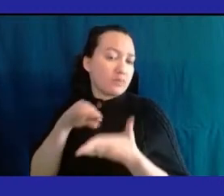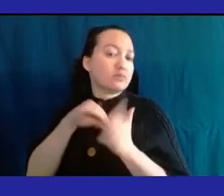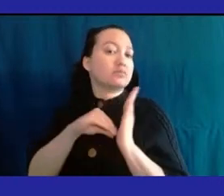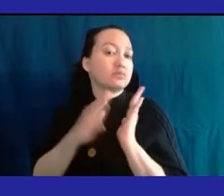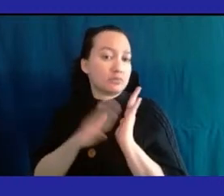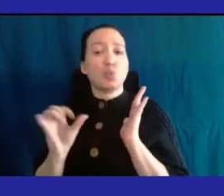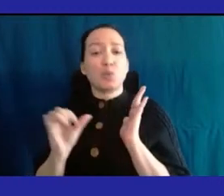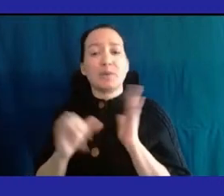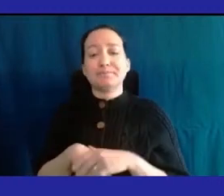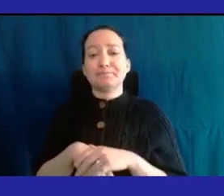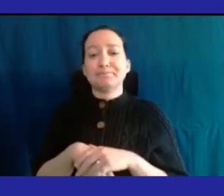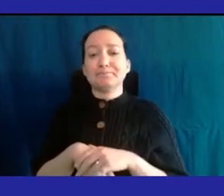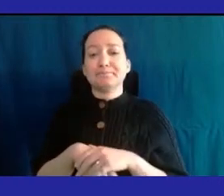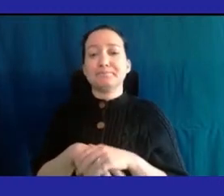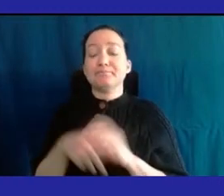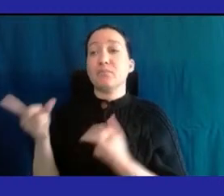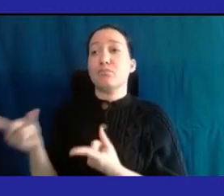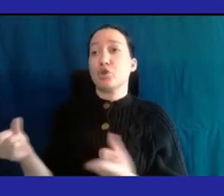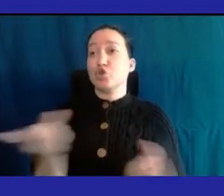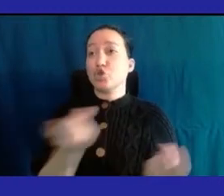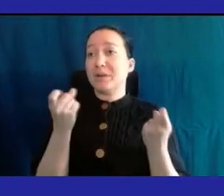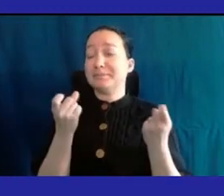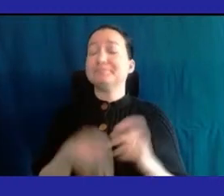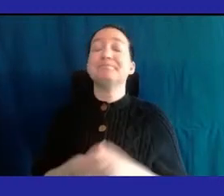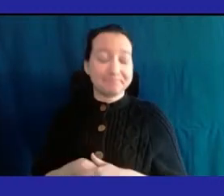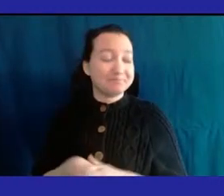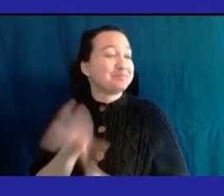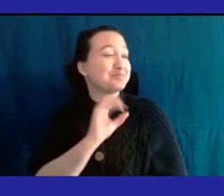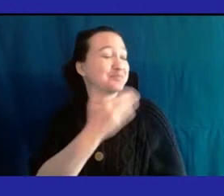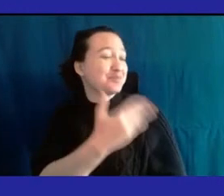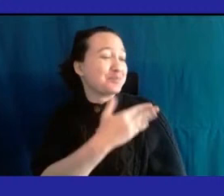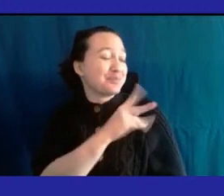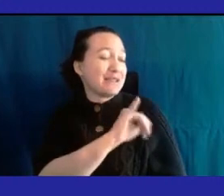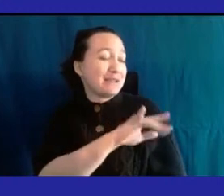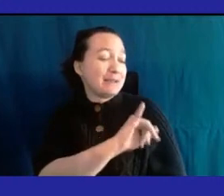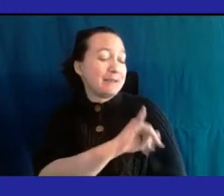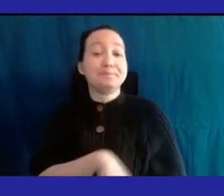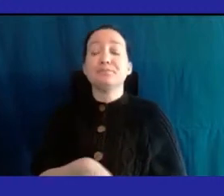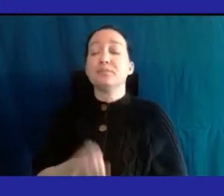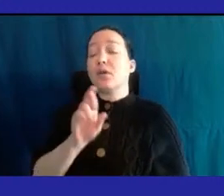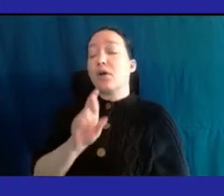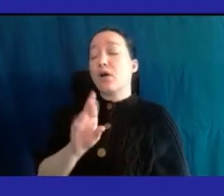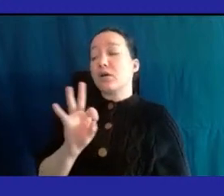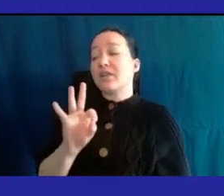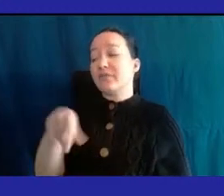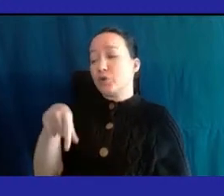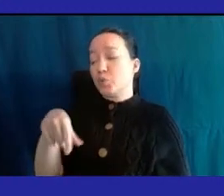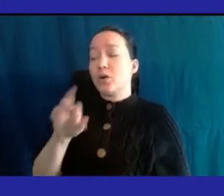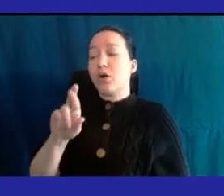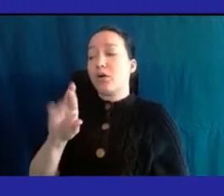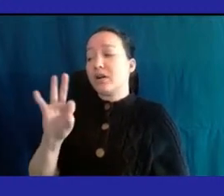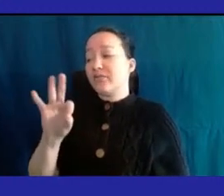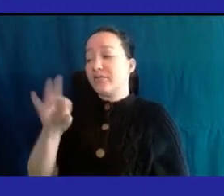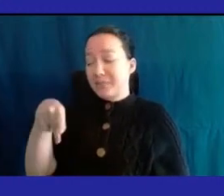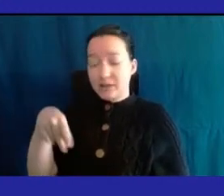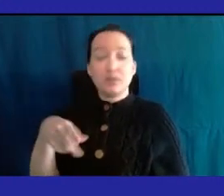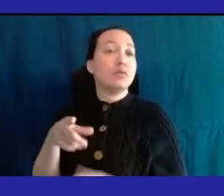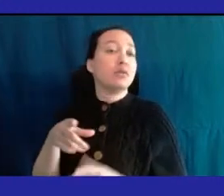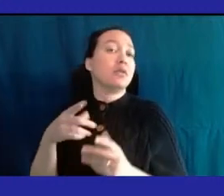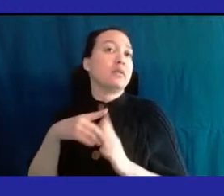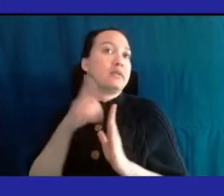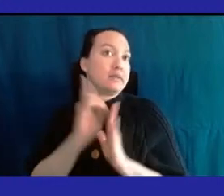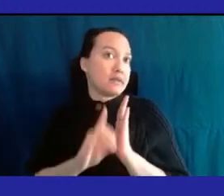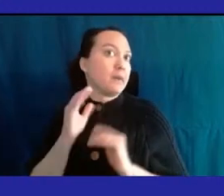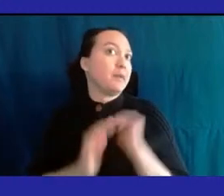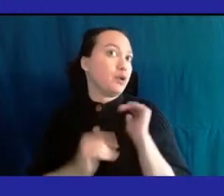and then the procurement. Okay, thank you, Kiki. So RFQ and RFP criteria, again, this is a design build, so we initially